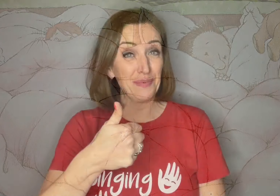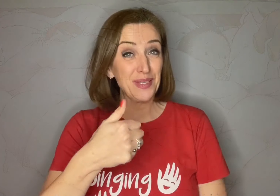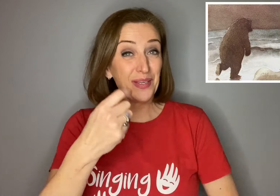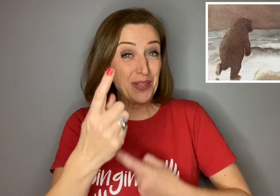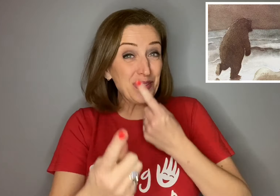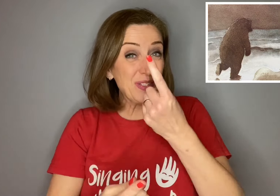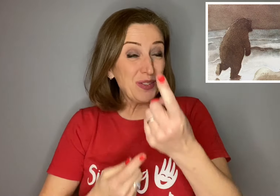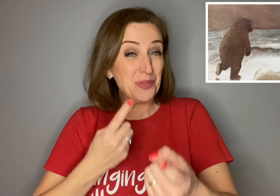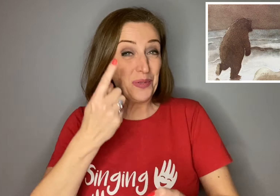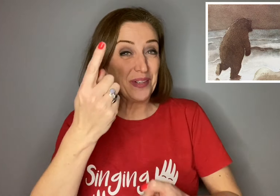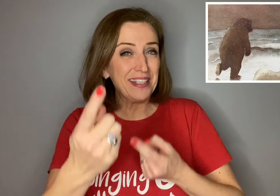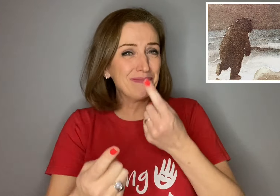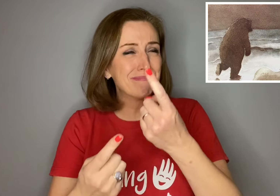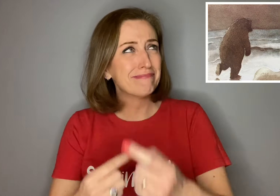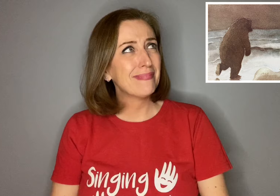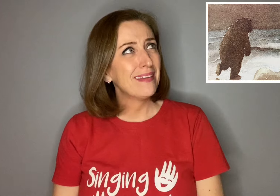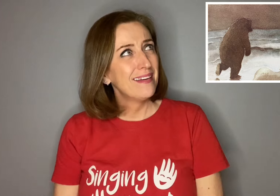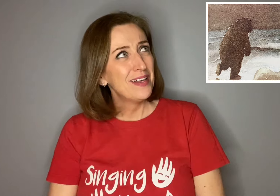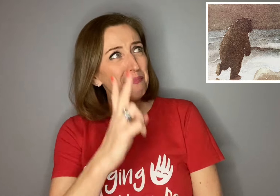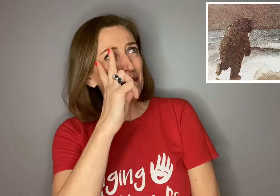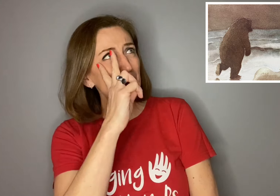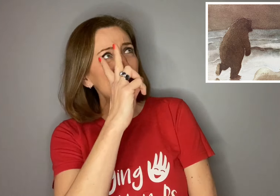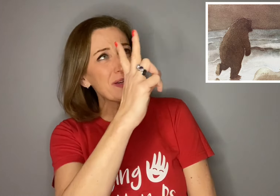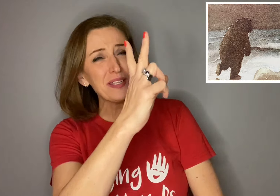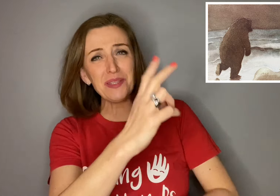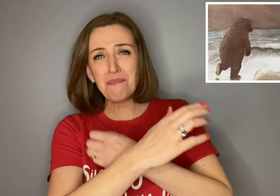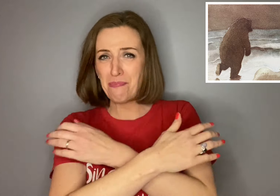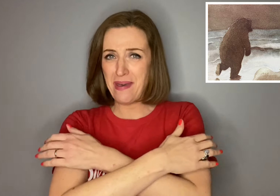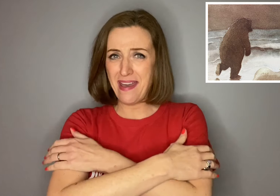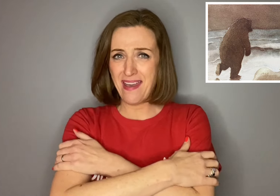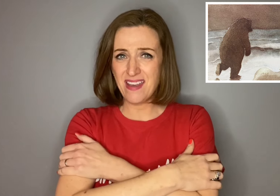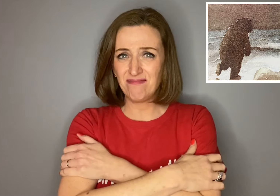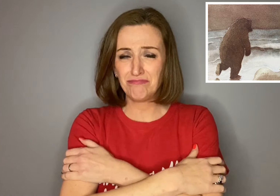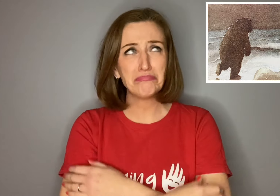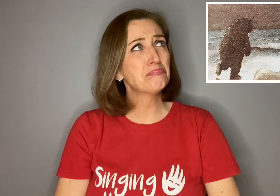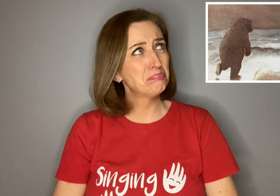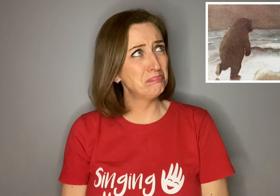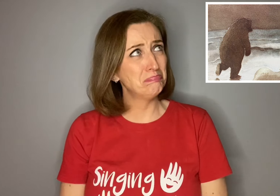That was a good story. But look at the bear.